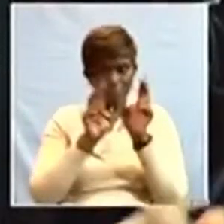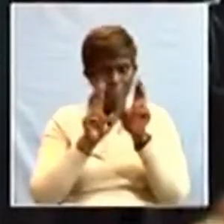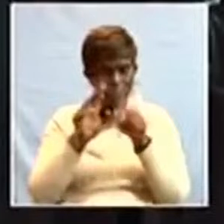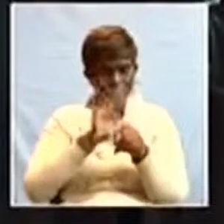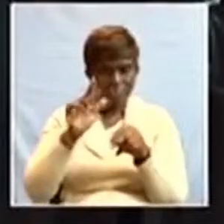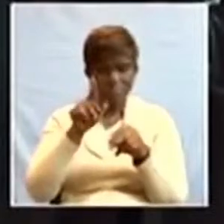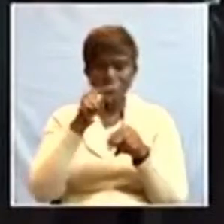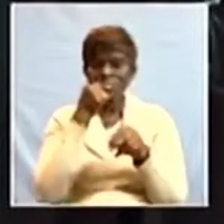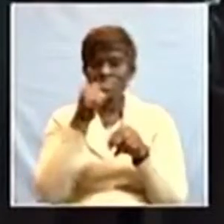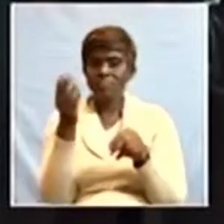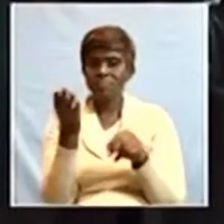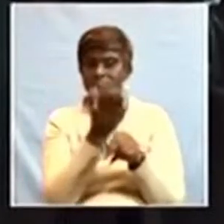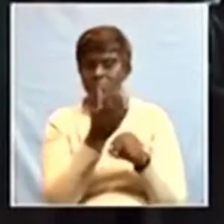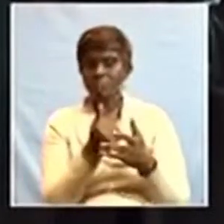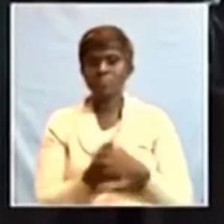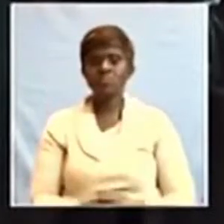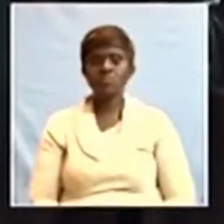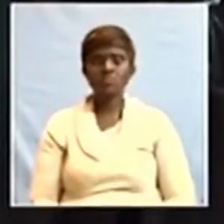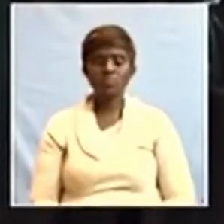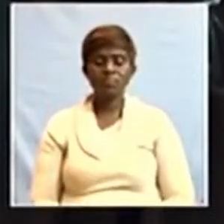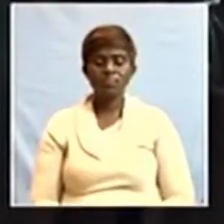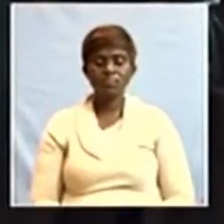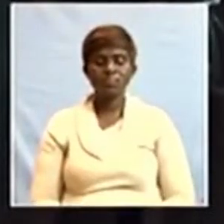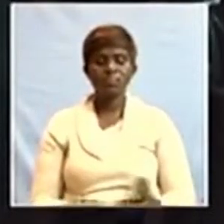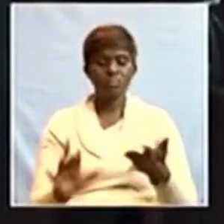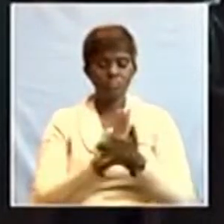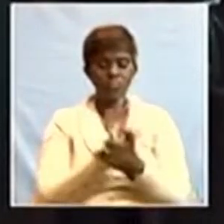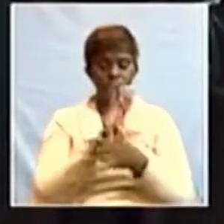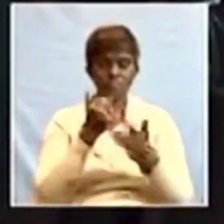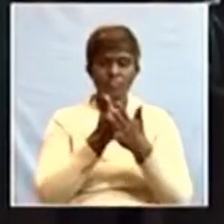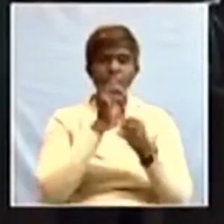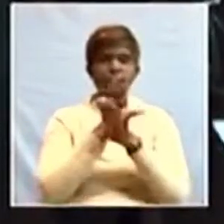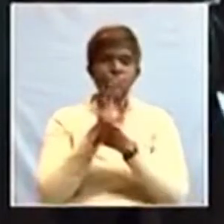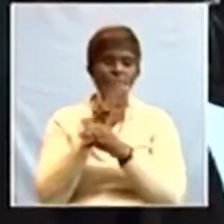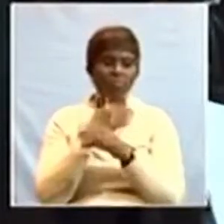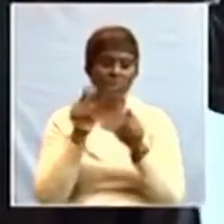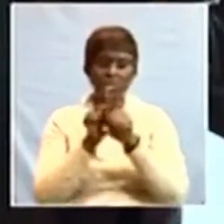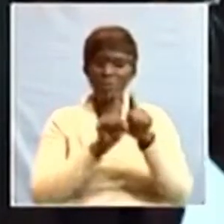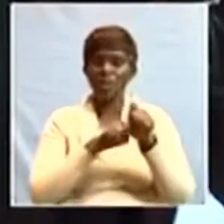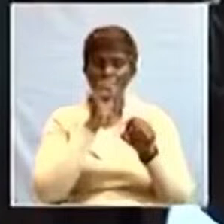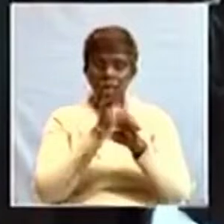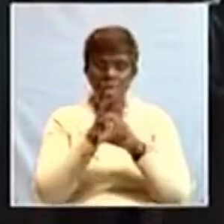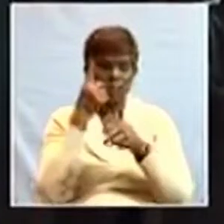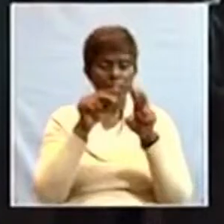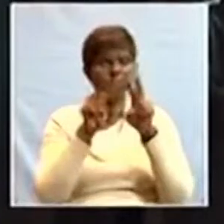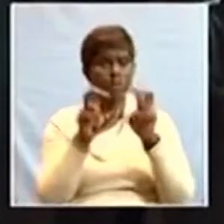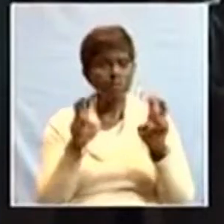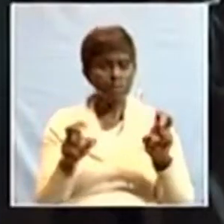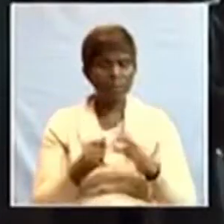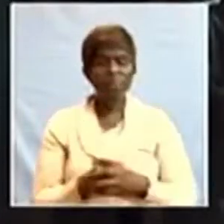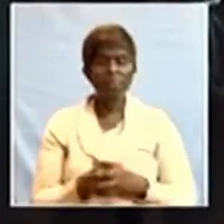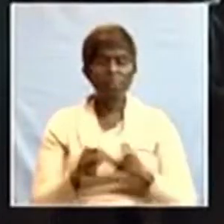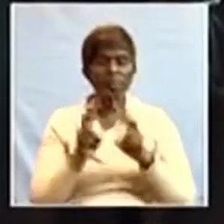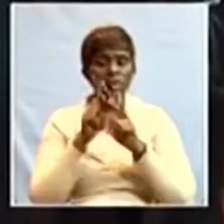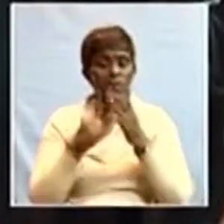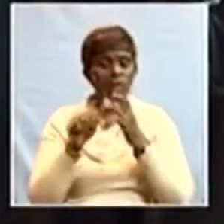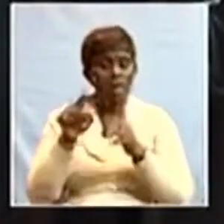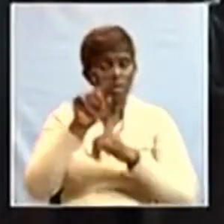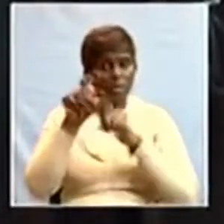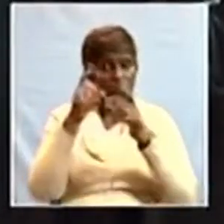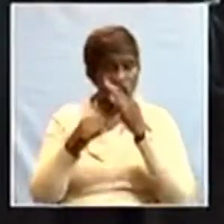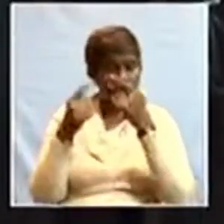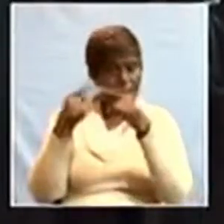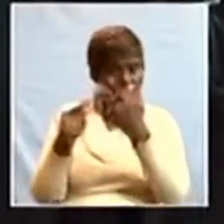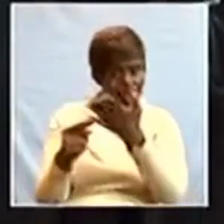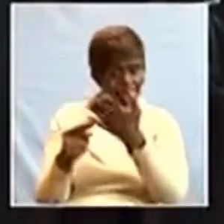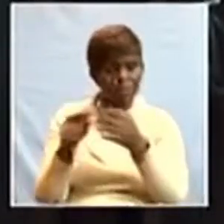saying the documents are ready and available for verification. So the question is, what